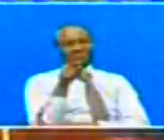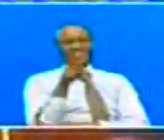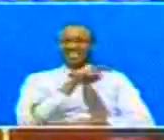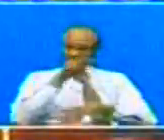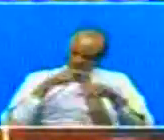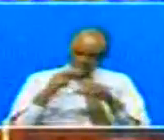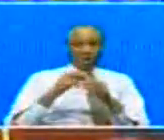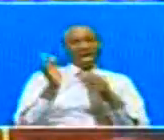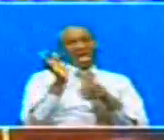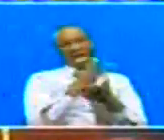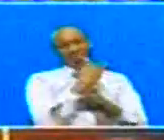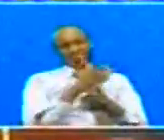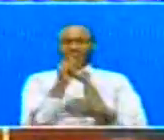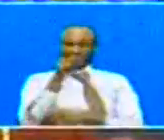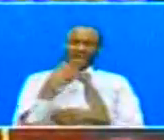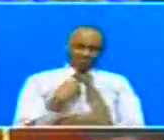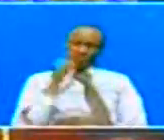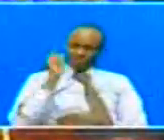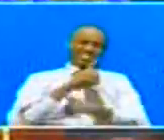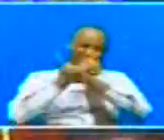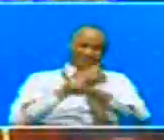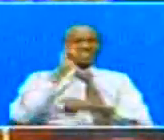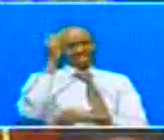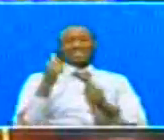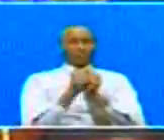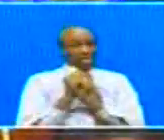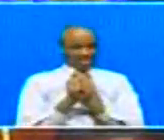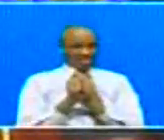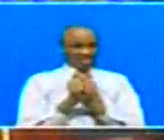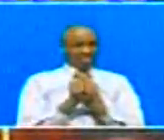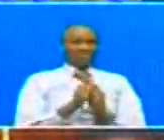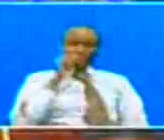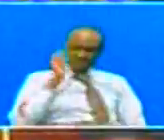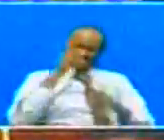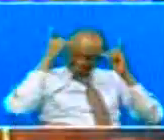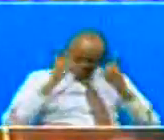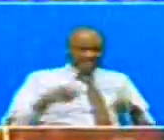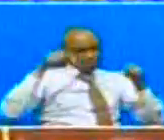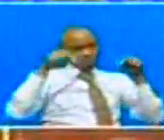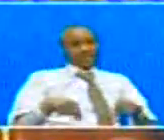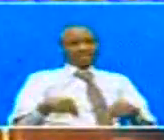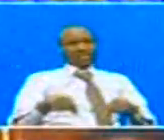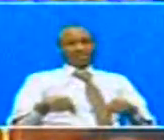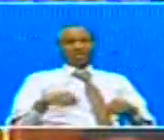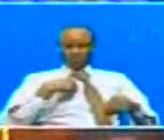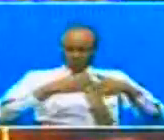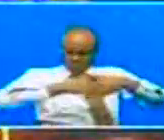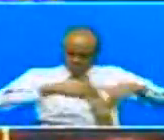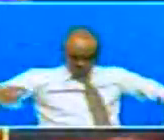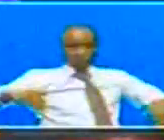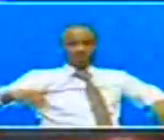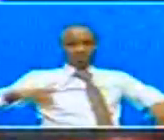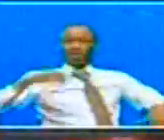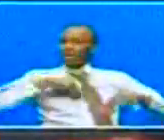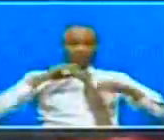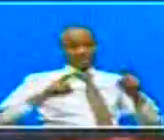national anthem, let us defend this, our nation, together. Let us make a decision today to also draw the line. When you go